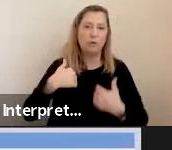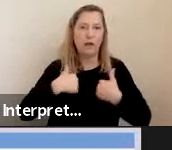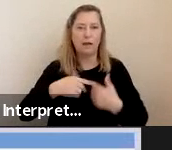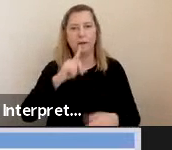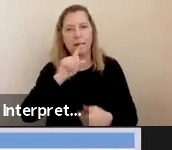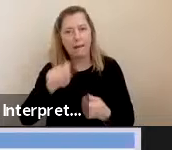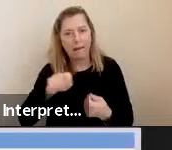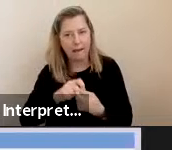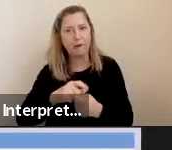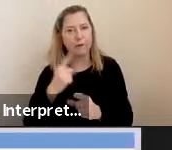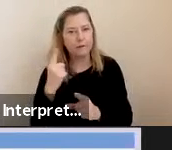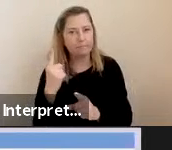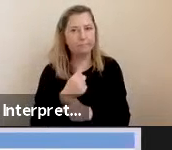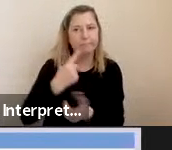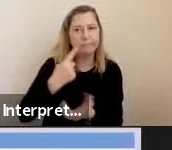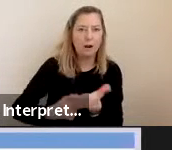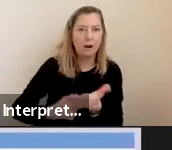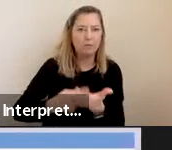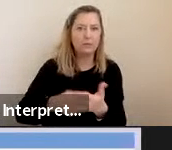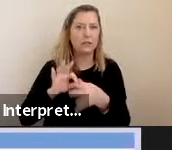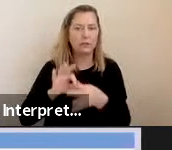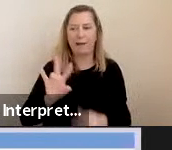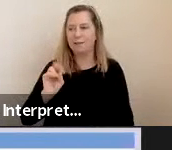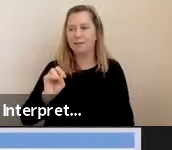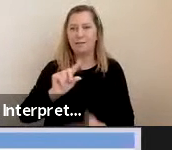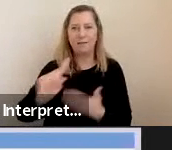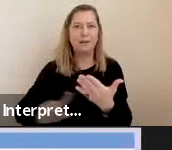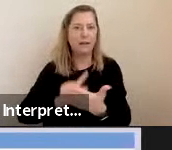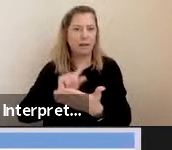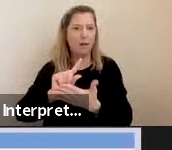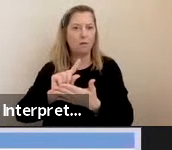accurate conversation regarding the 70-hour